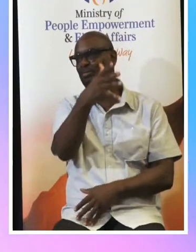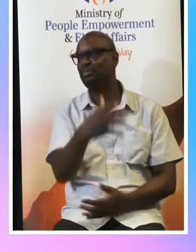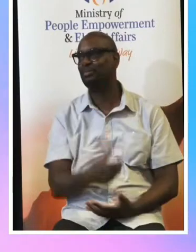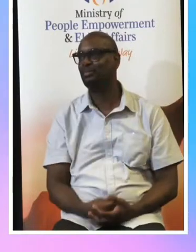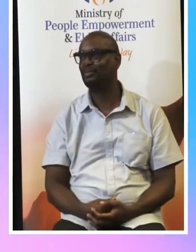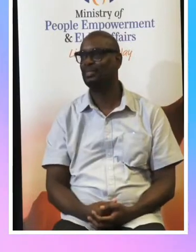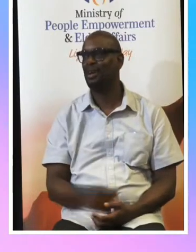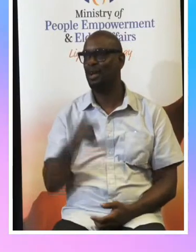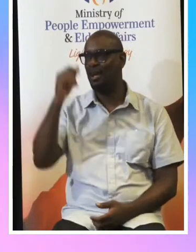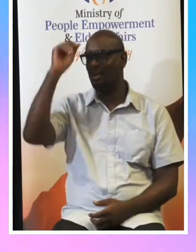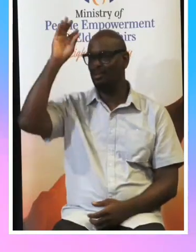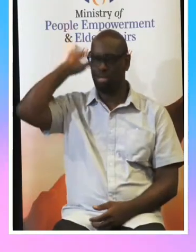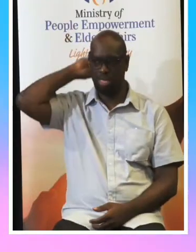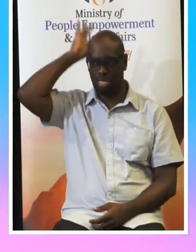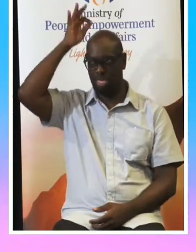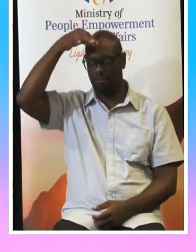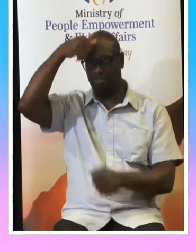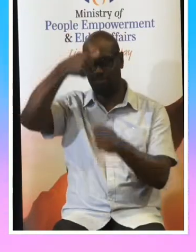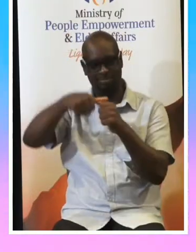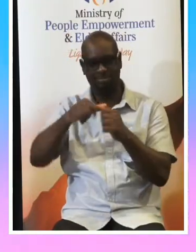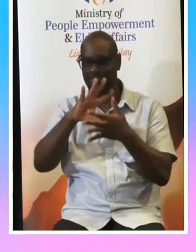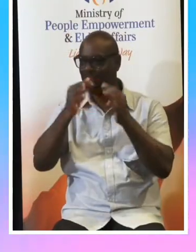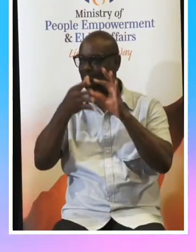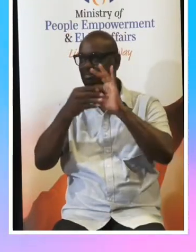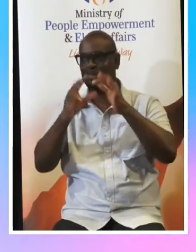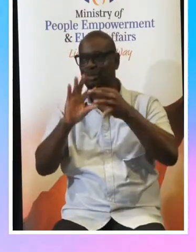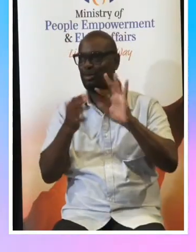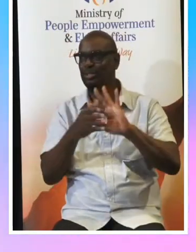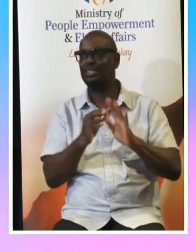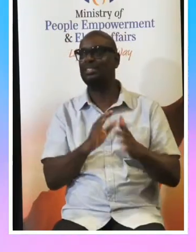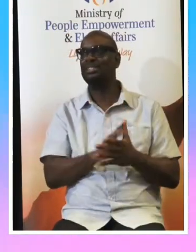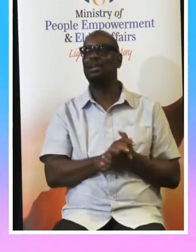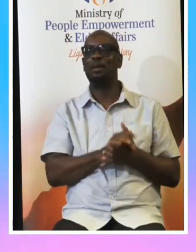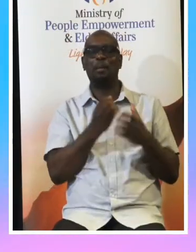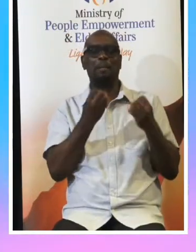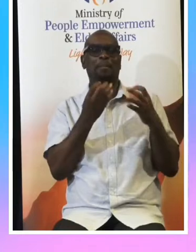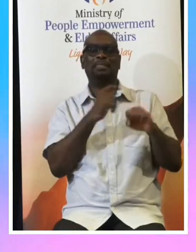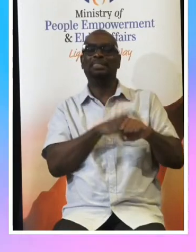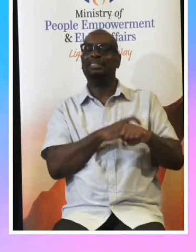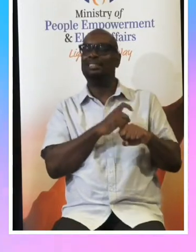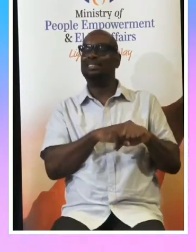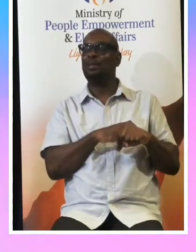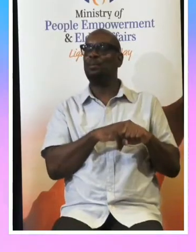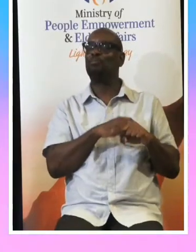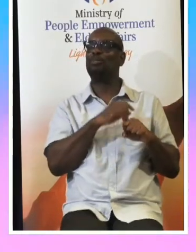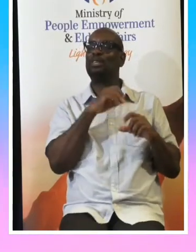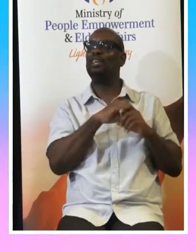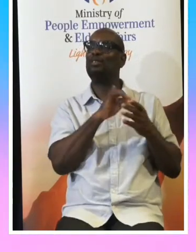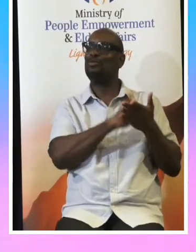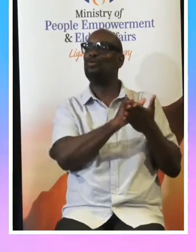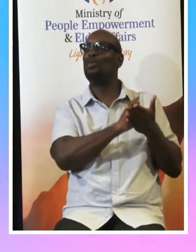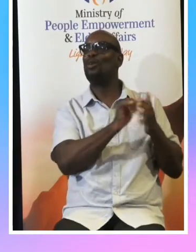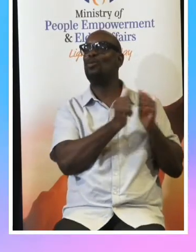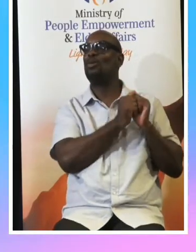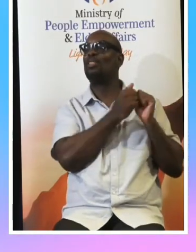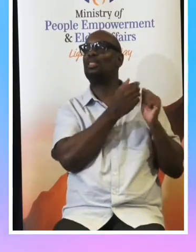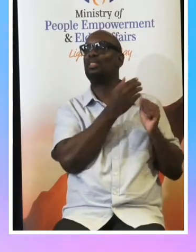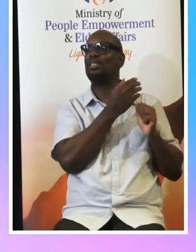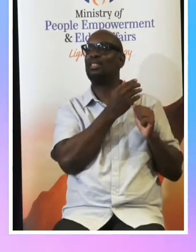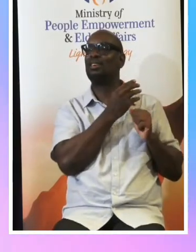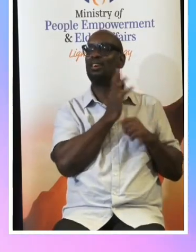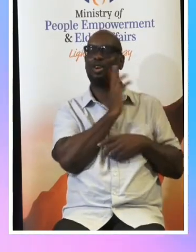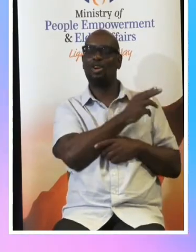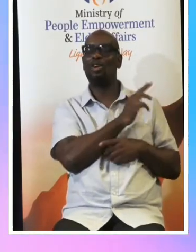some story from the times I spent with her in New York while seeking medical attention. During